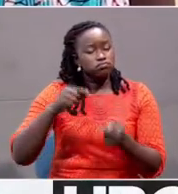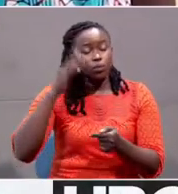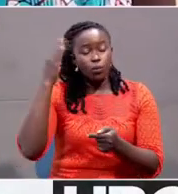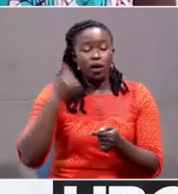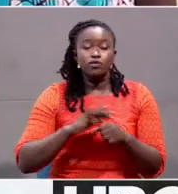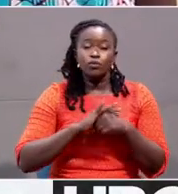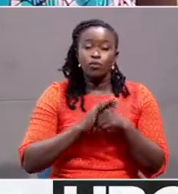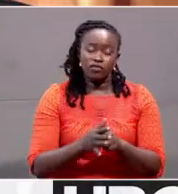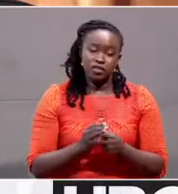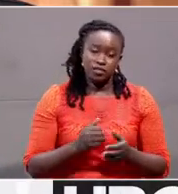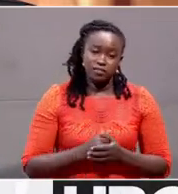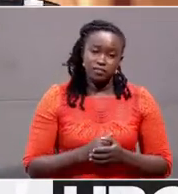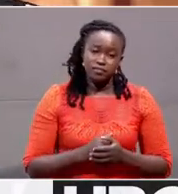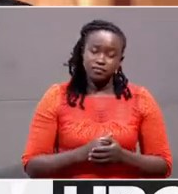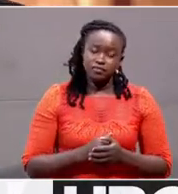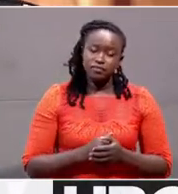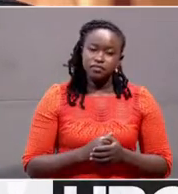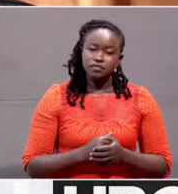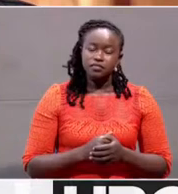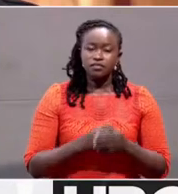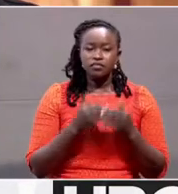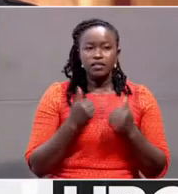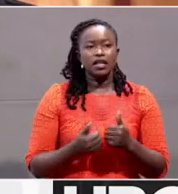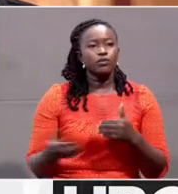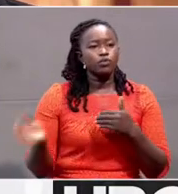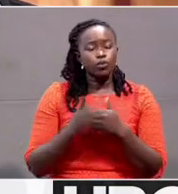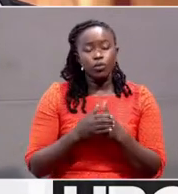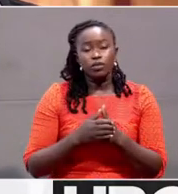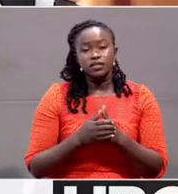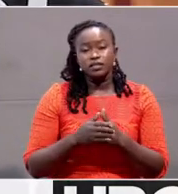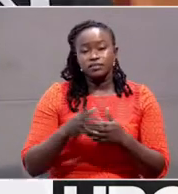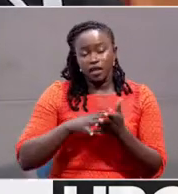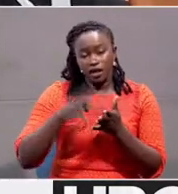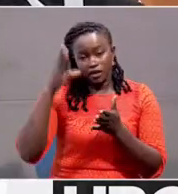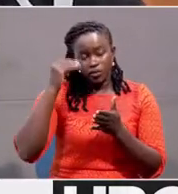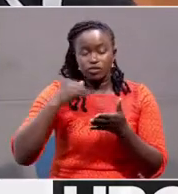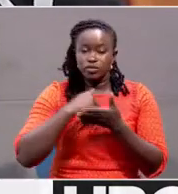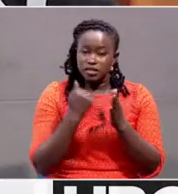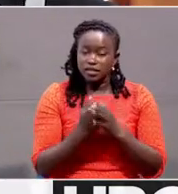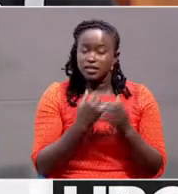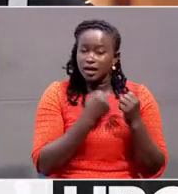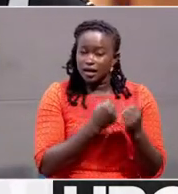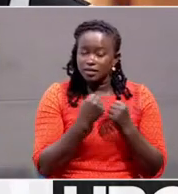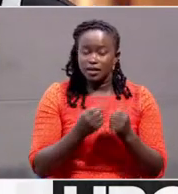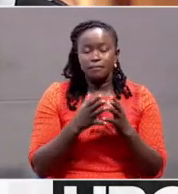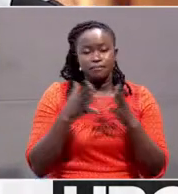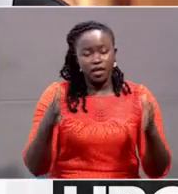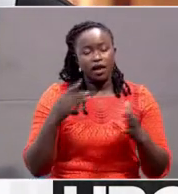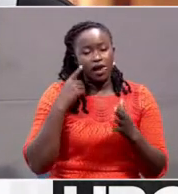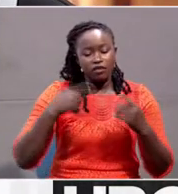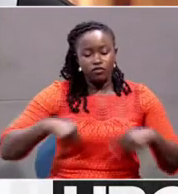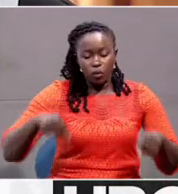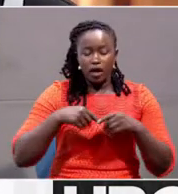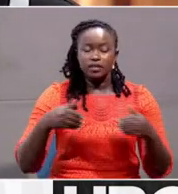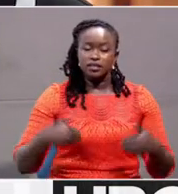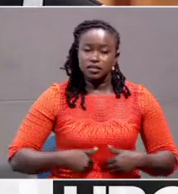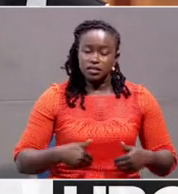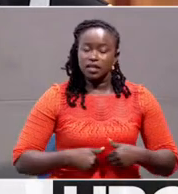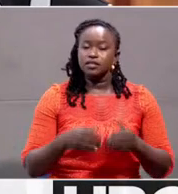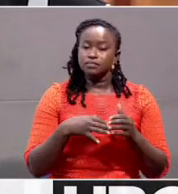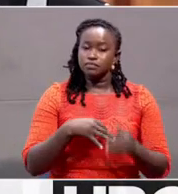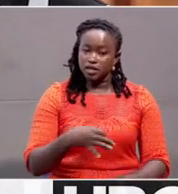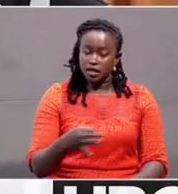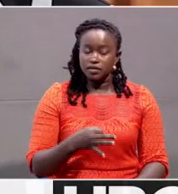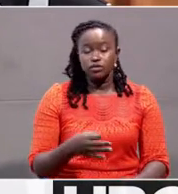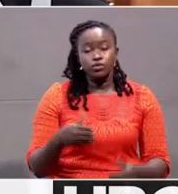pandemic. Education sector and closing it has been one of the biggest challenges for us in teenage pregnancies.